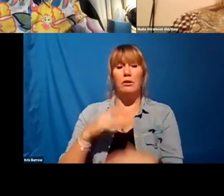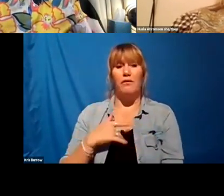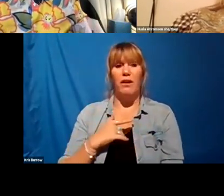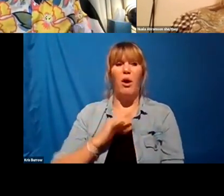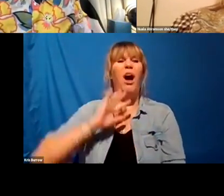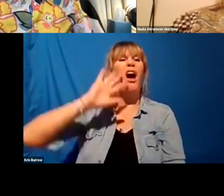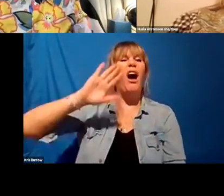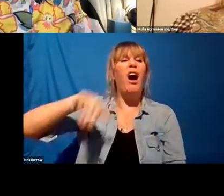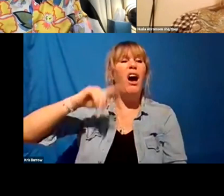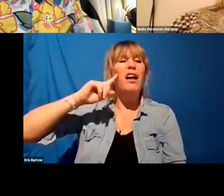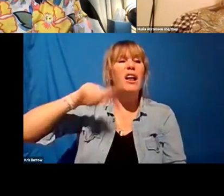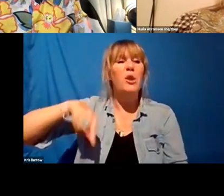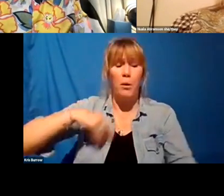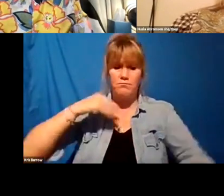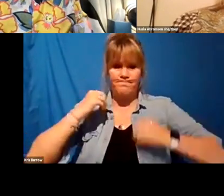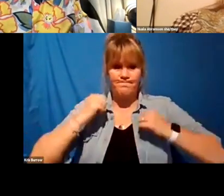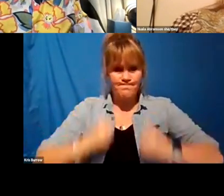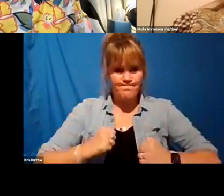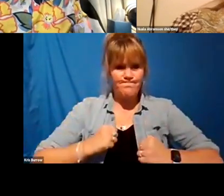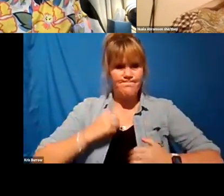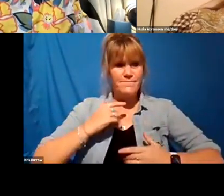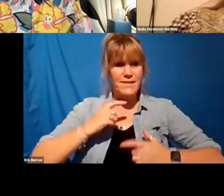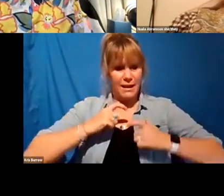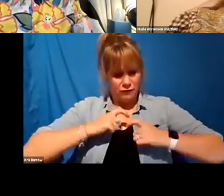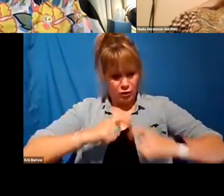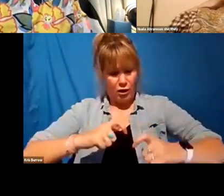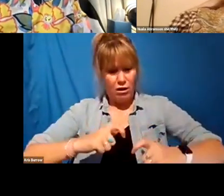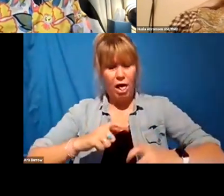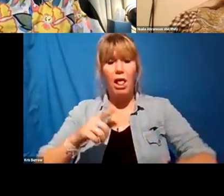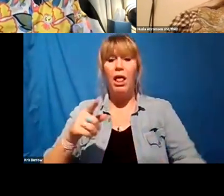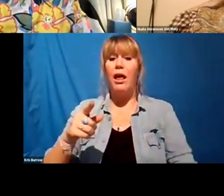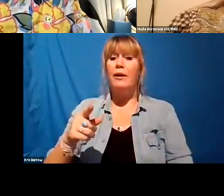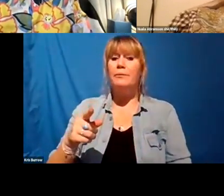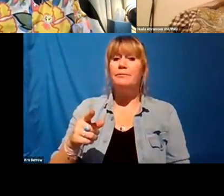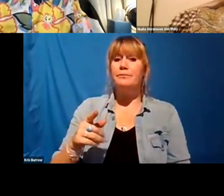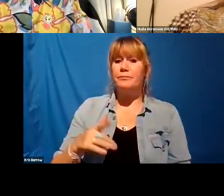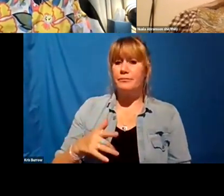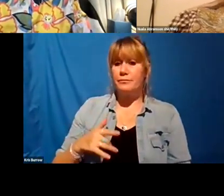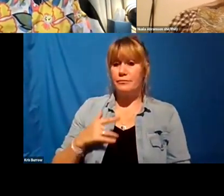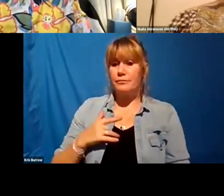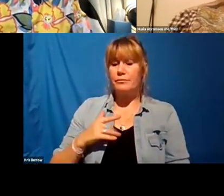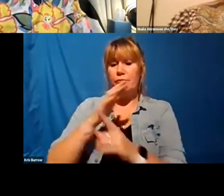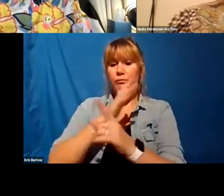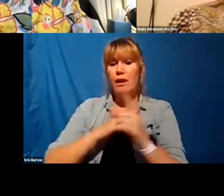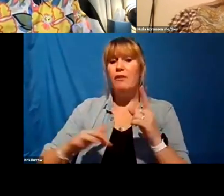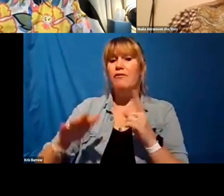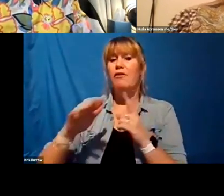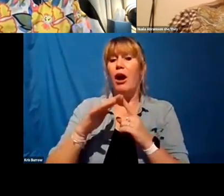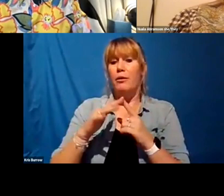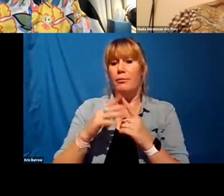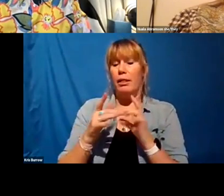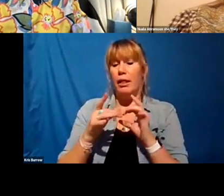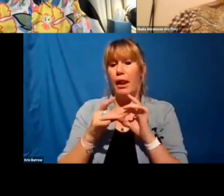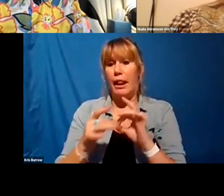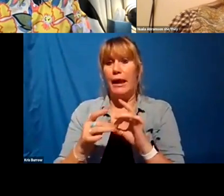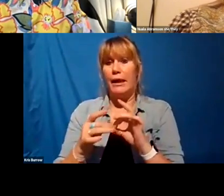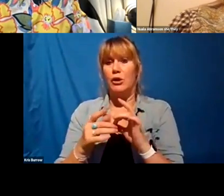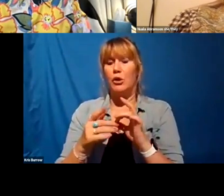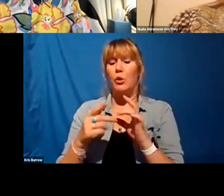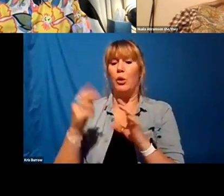anyway. I think the environment that comes with a lot of contemporary art making is so,